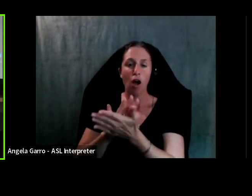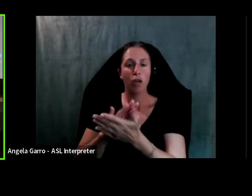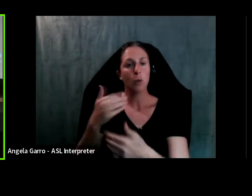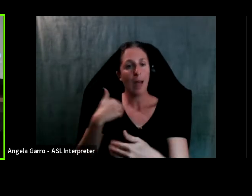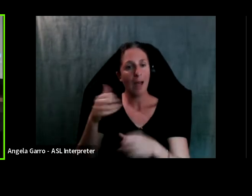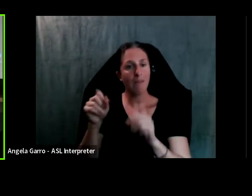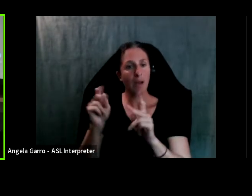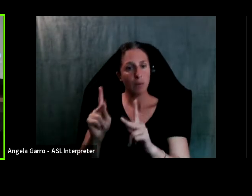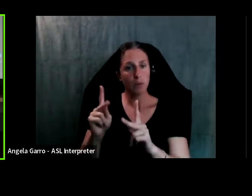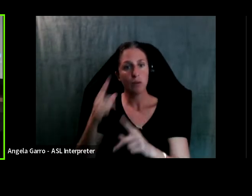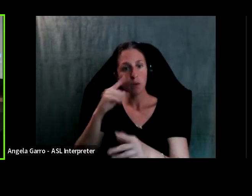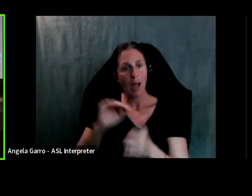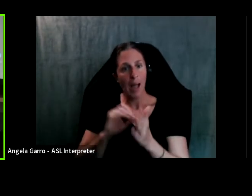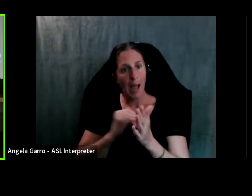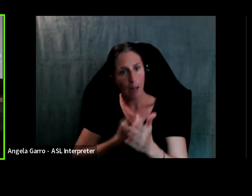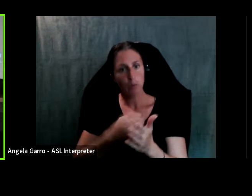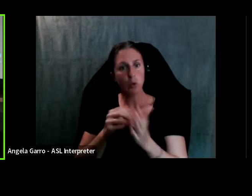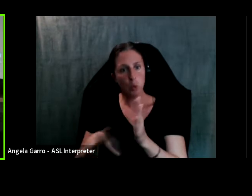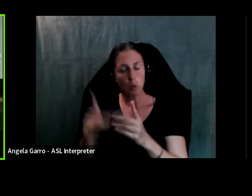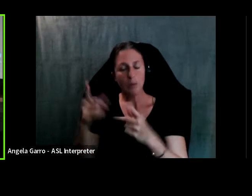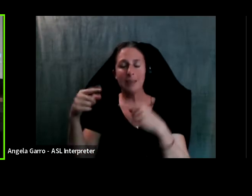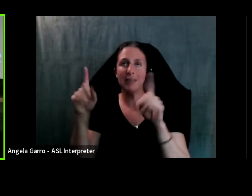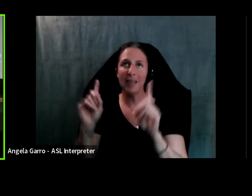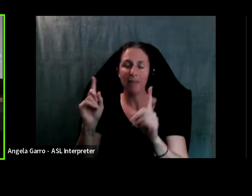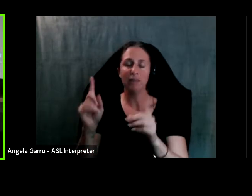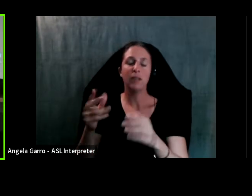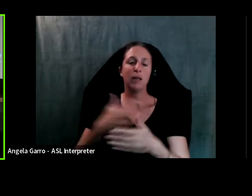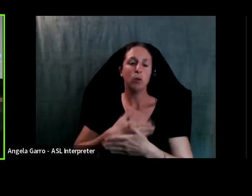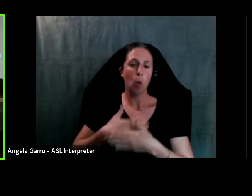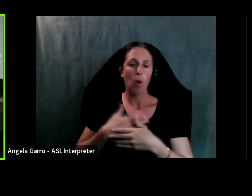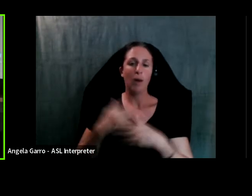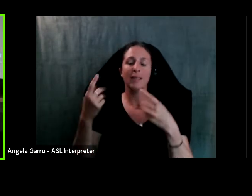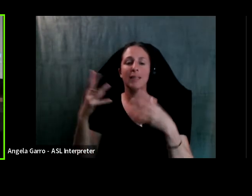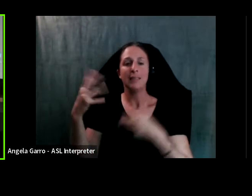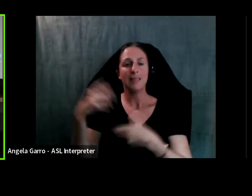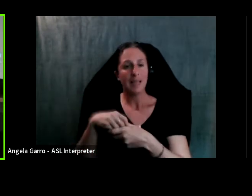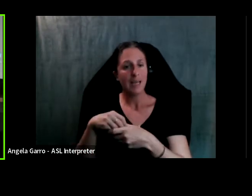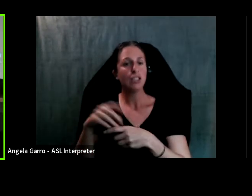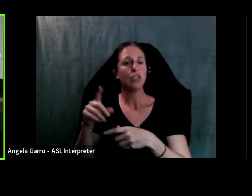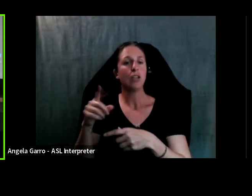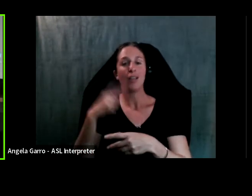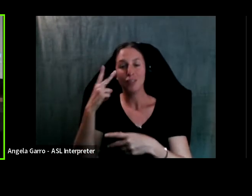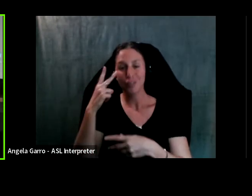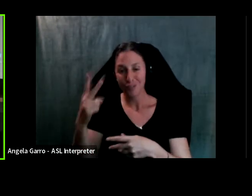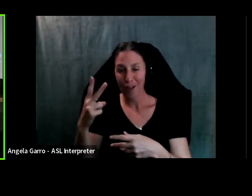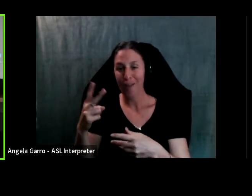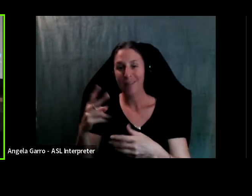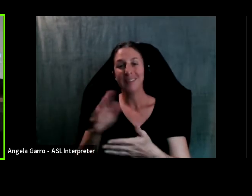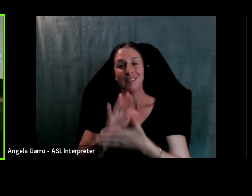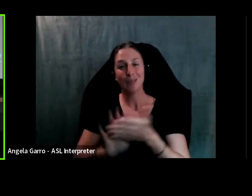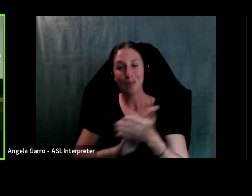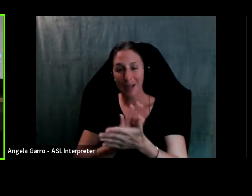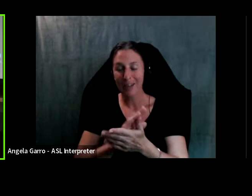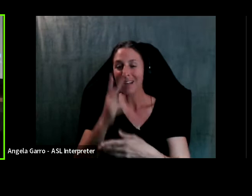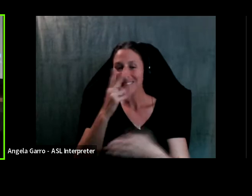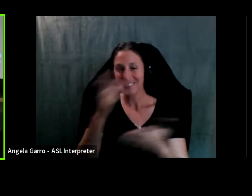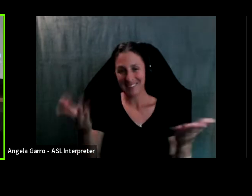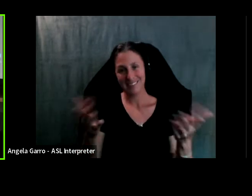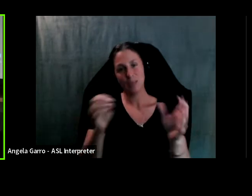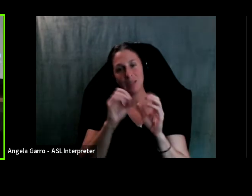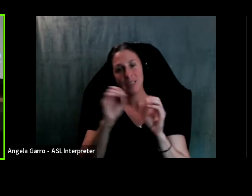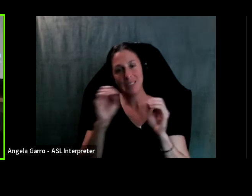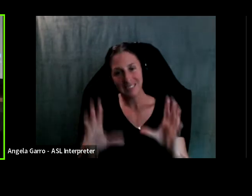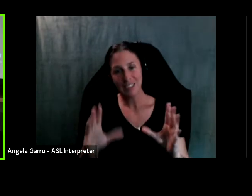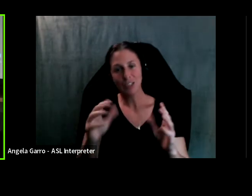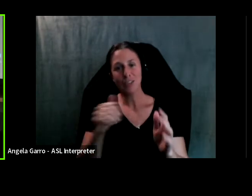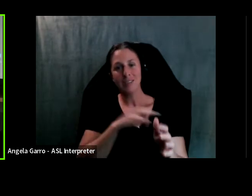that they're successful and enjoying it and engaged. And I see it. And I saw it in graduation, and I see it here just with the teachers and with your staff.